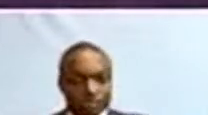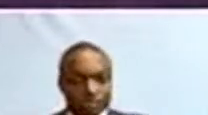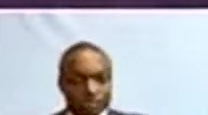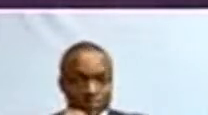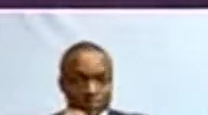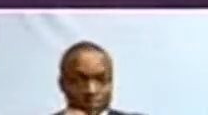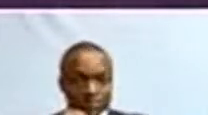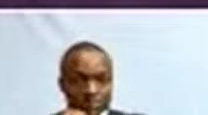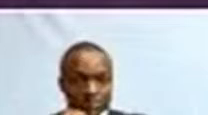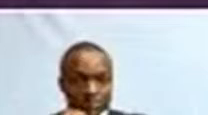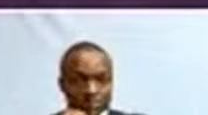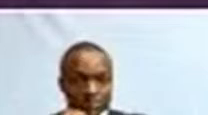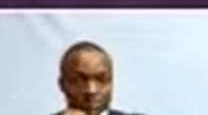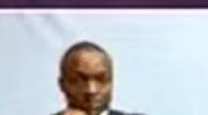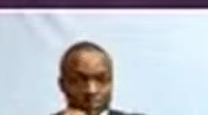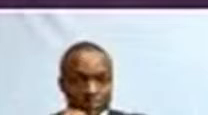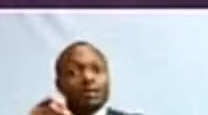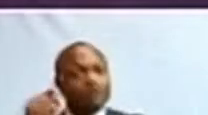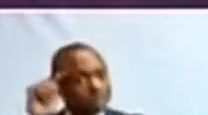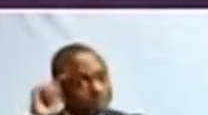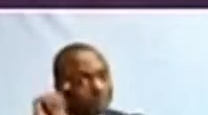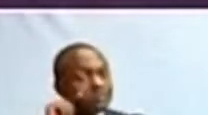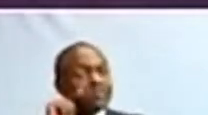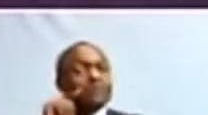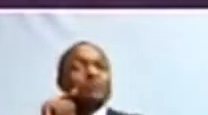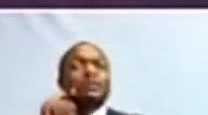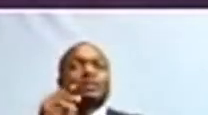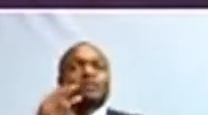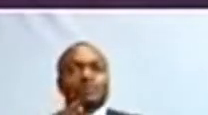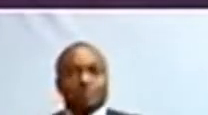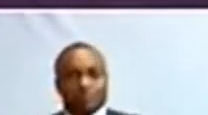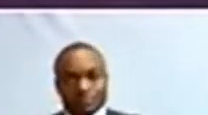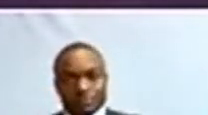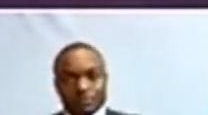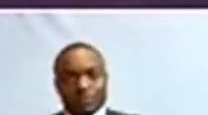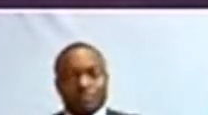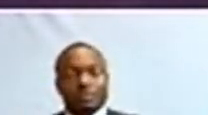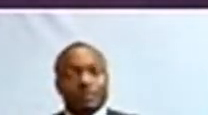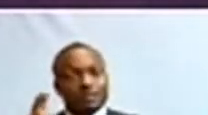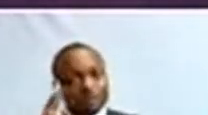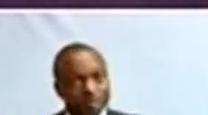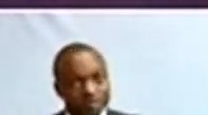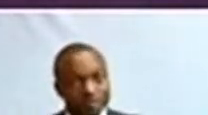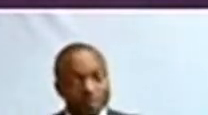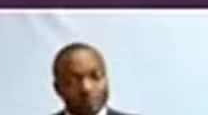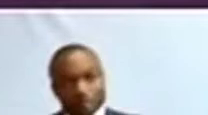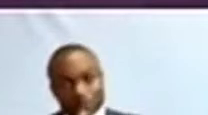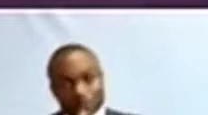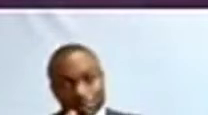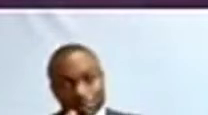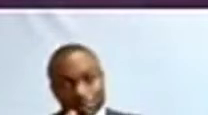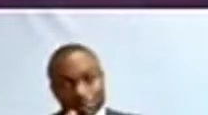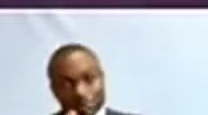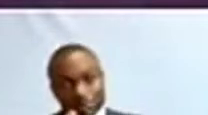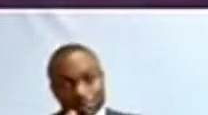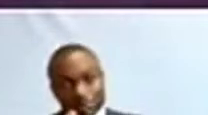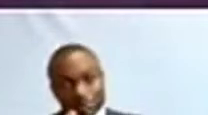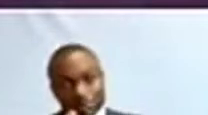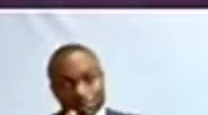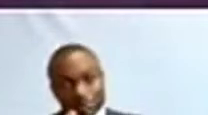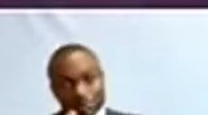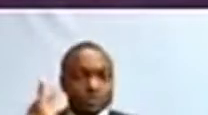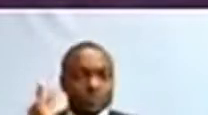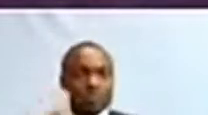and gender matters, which sat from 27th January to 7th February 2025 at the Media